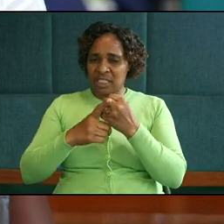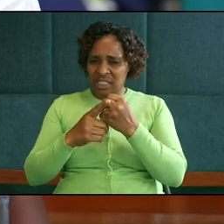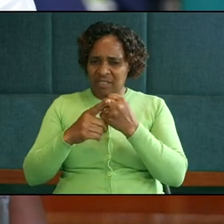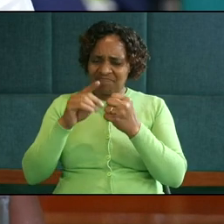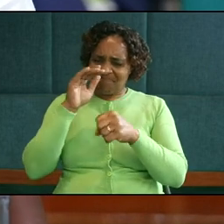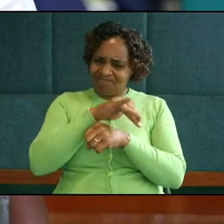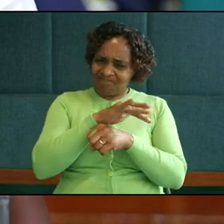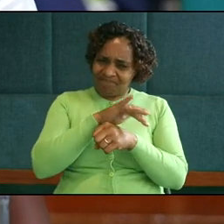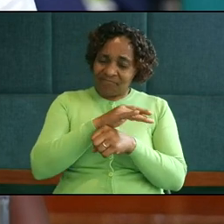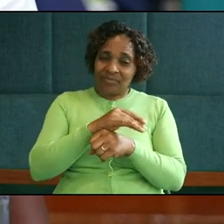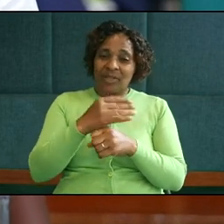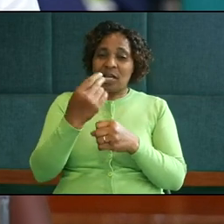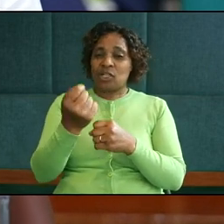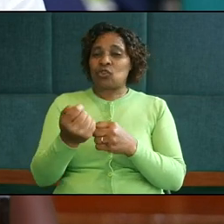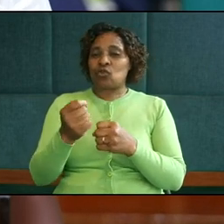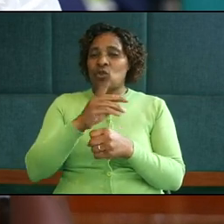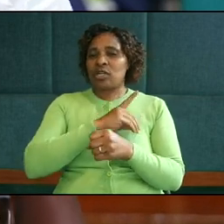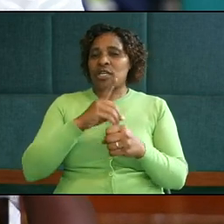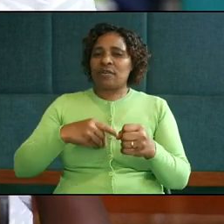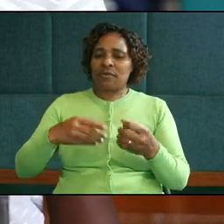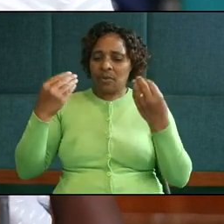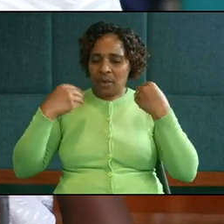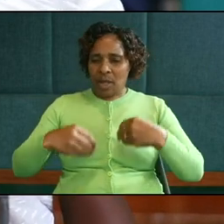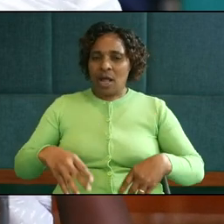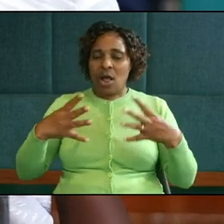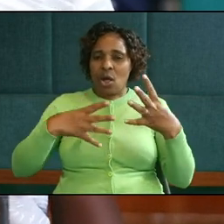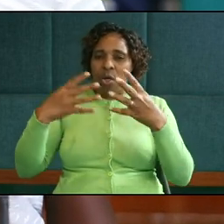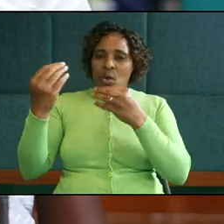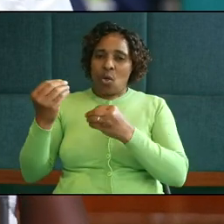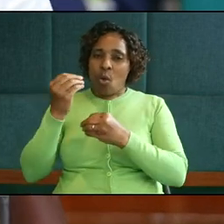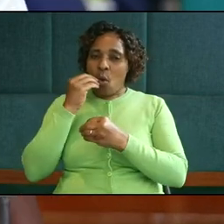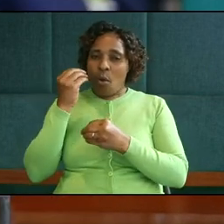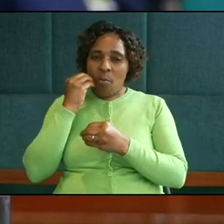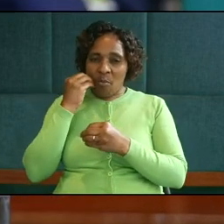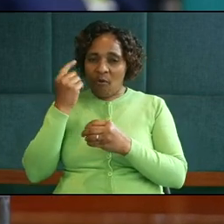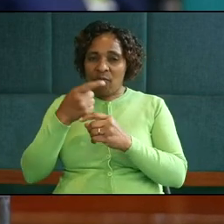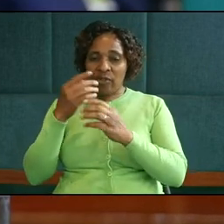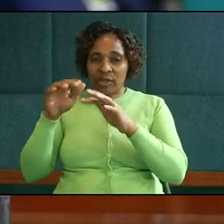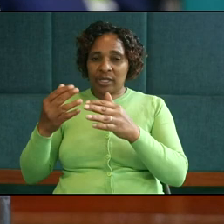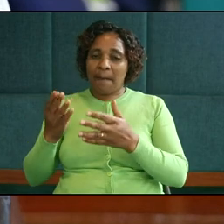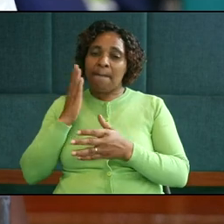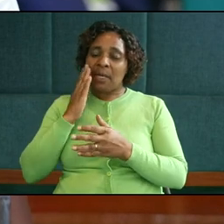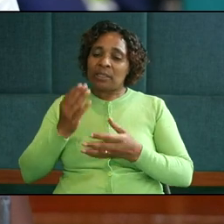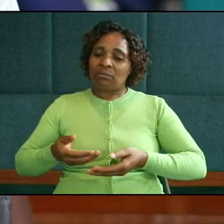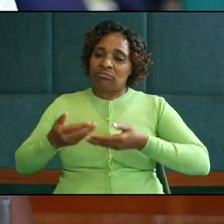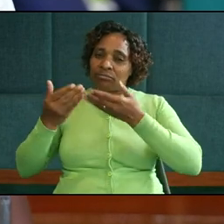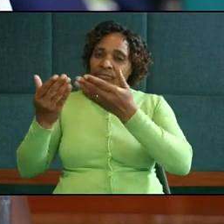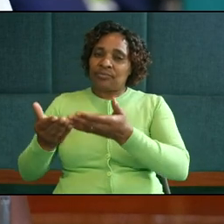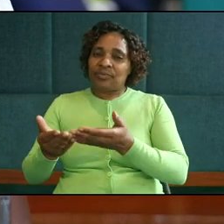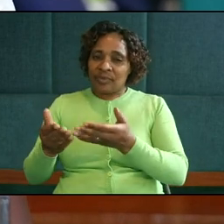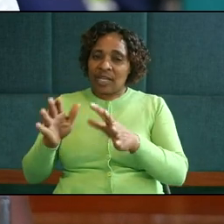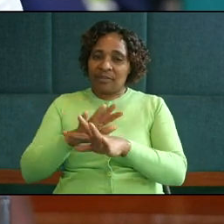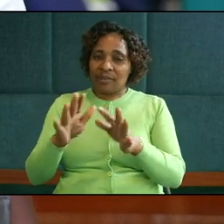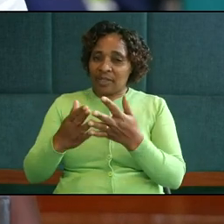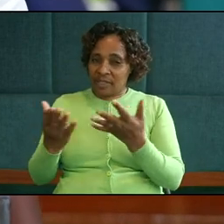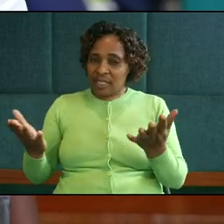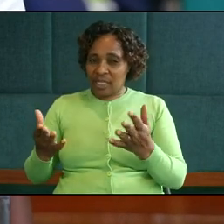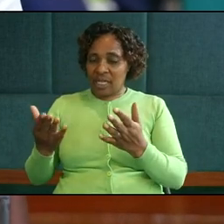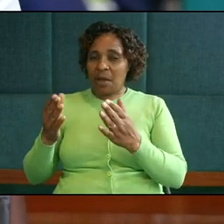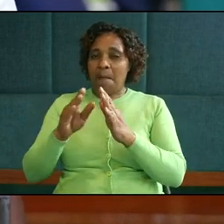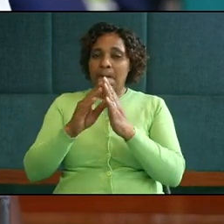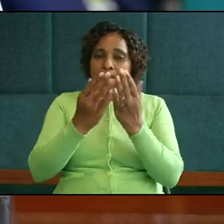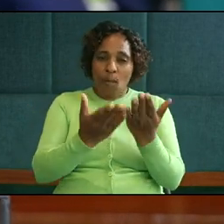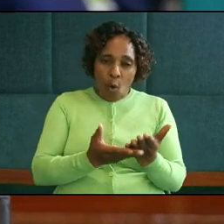morning, little David was dressed and ready to leave home for kindergarten. Mother handed over his backpack stuffed with textbooks,